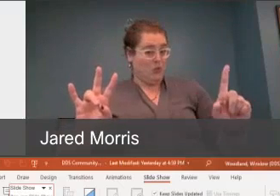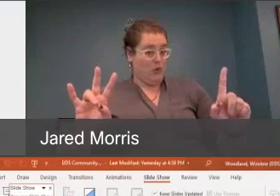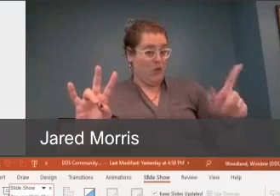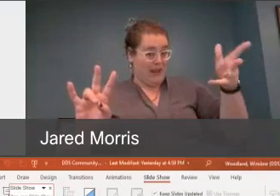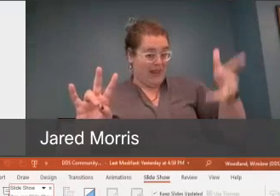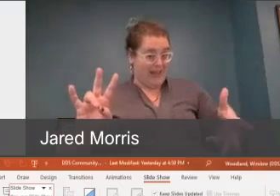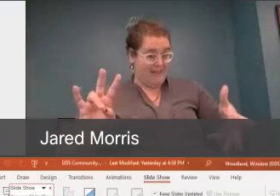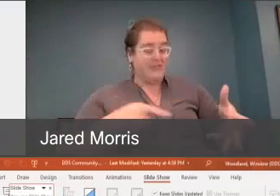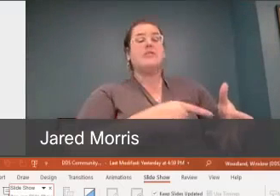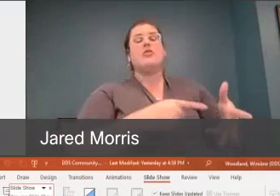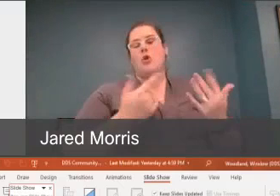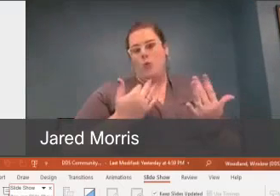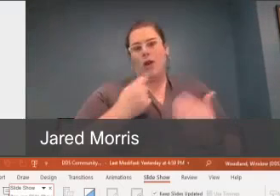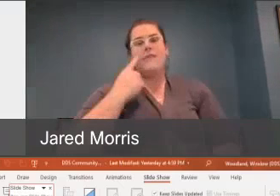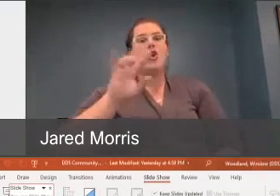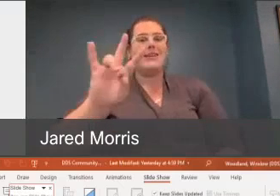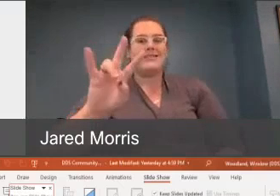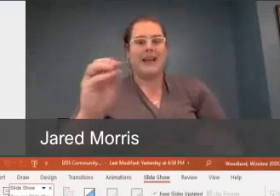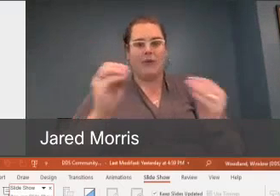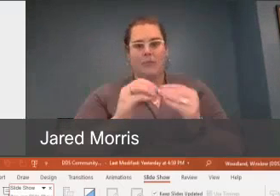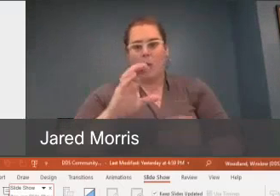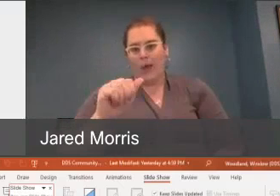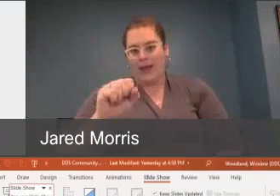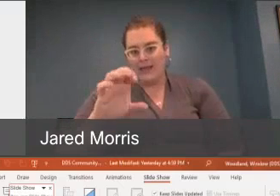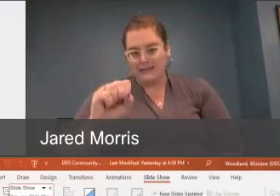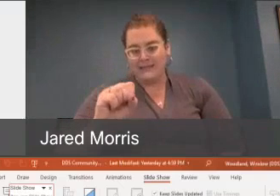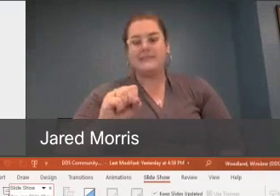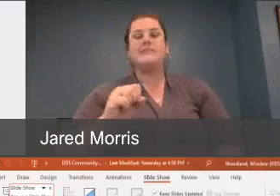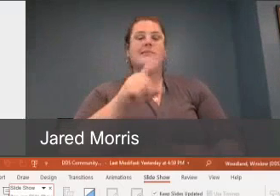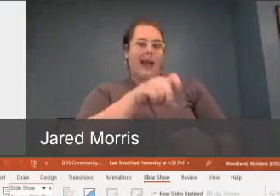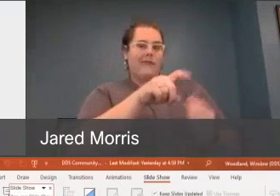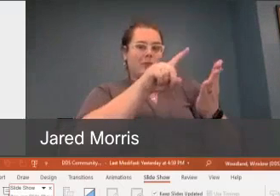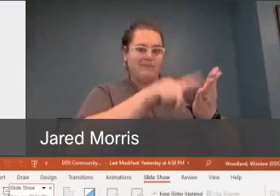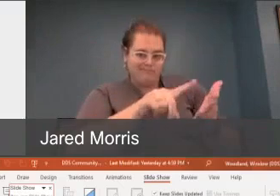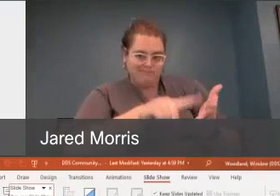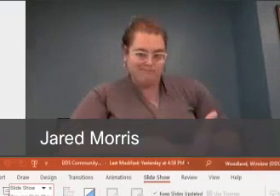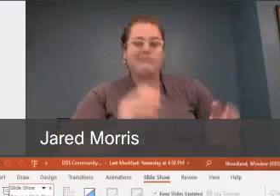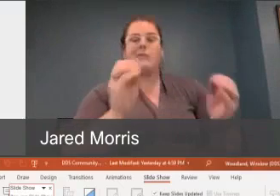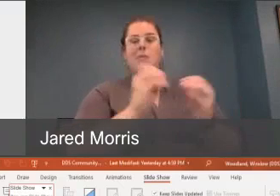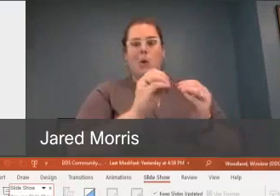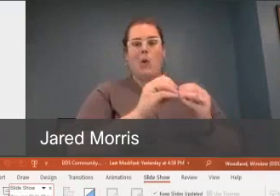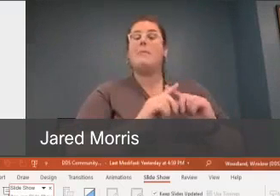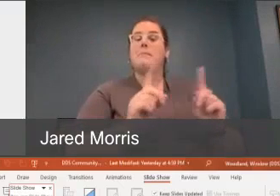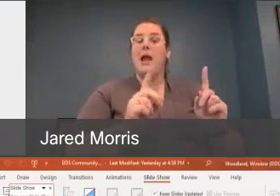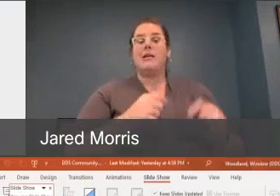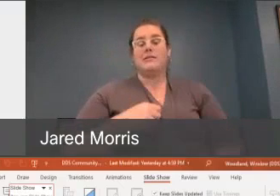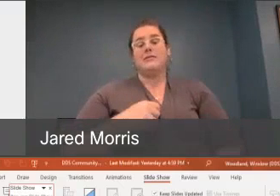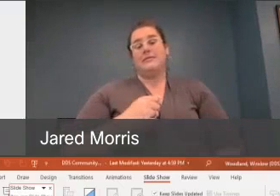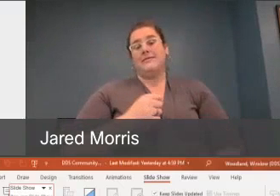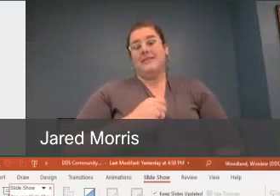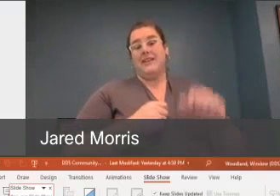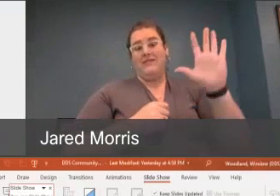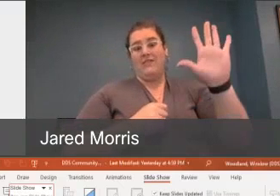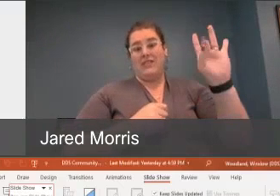need confirmation whether they were COVID, but there are 14 of those 58 are confirmed